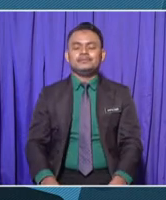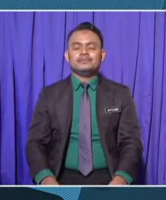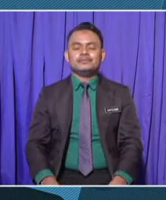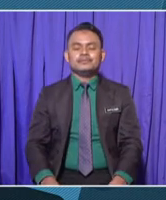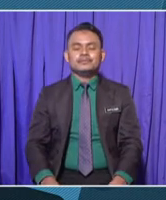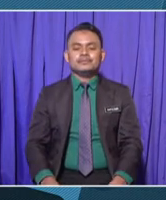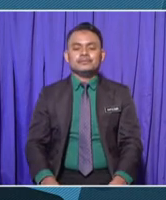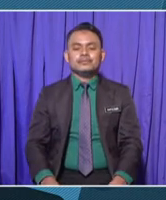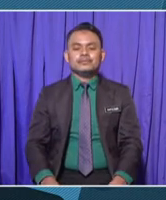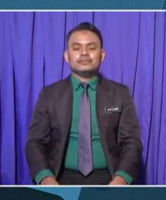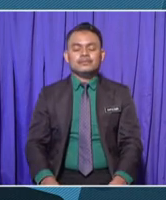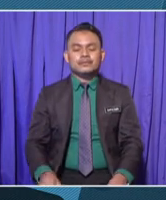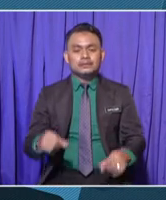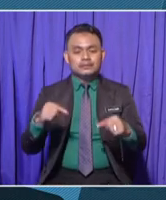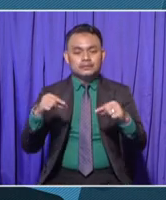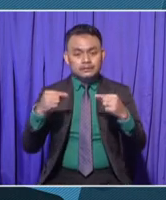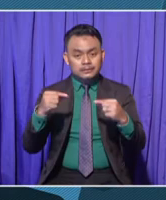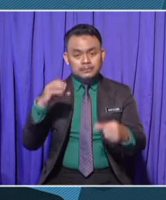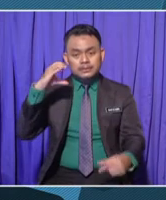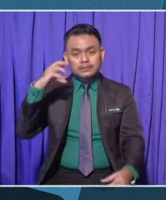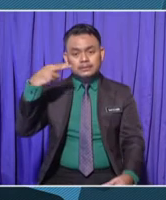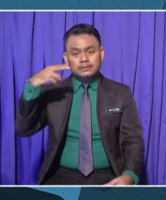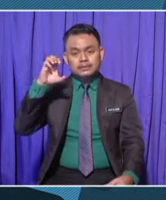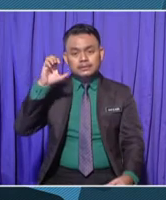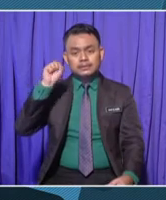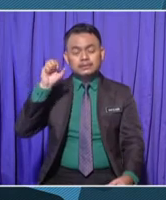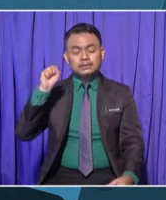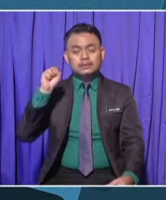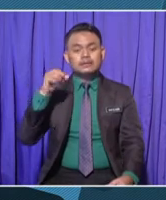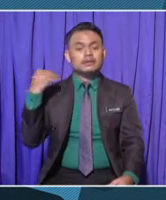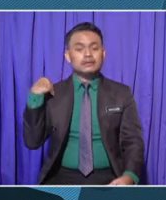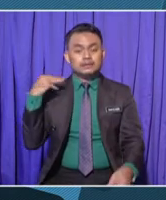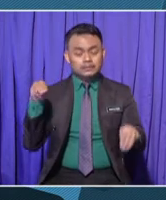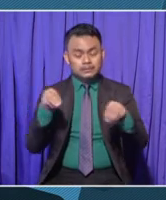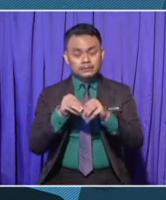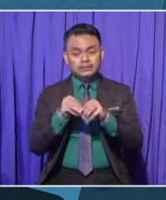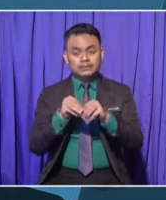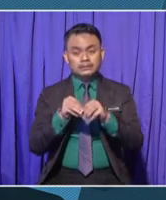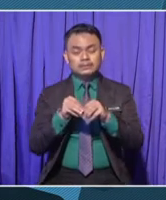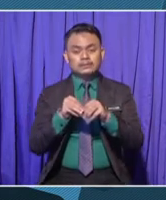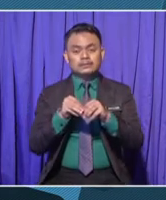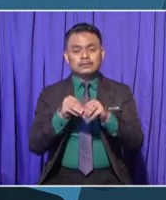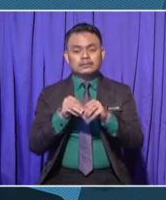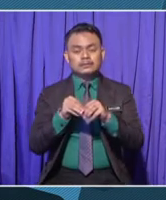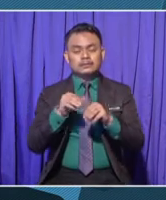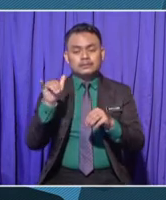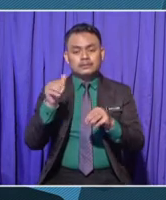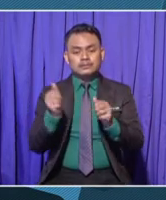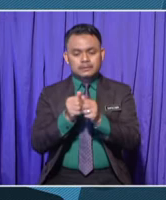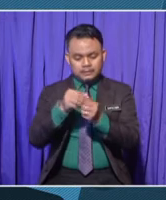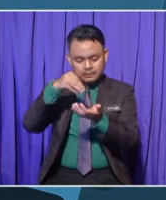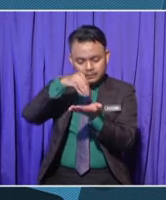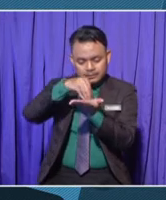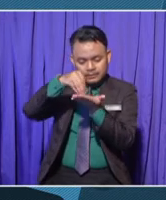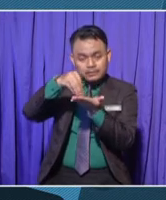The chess set also has the magnet, as well as chess pieces. It